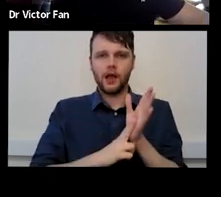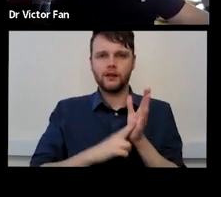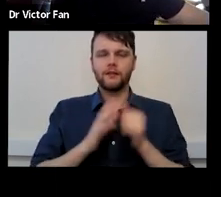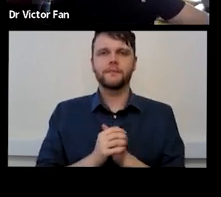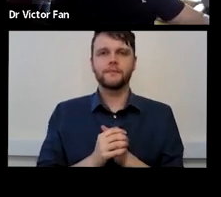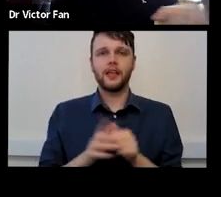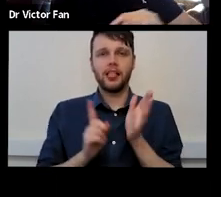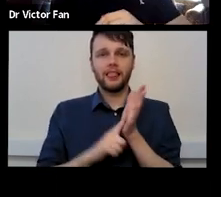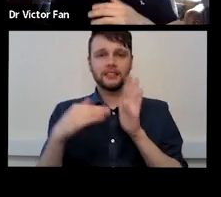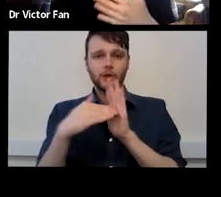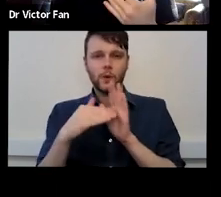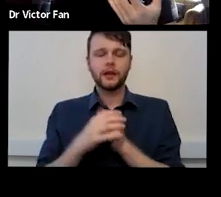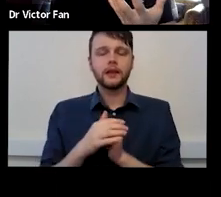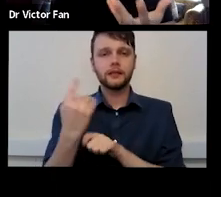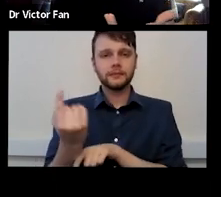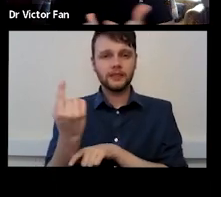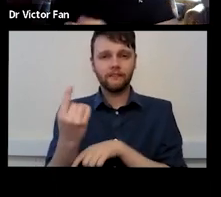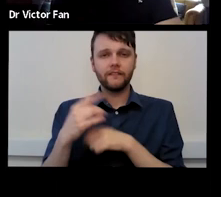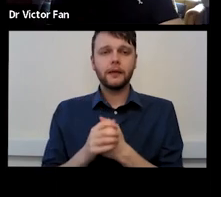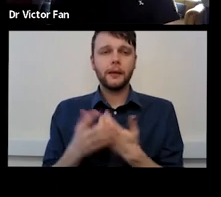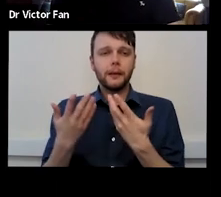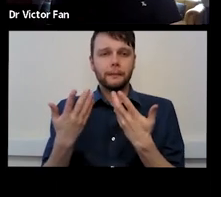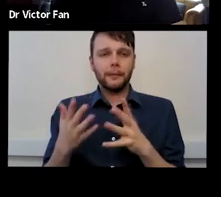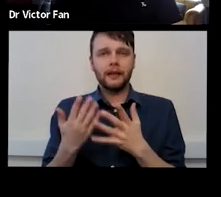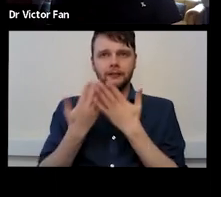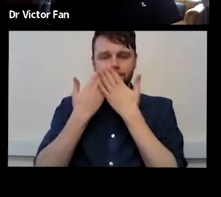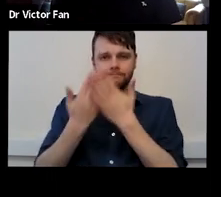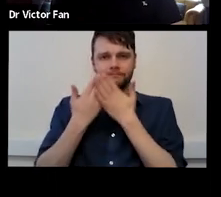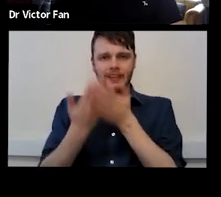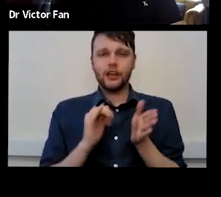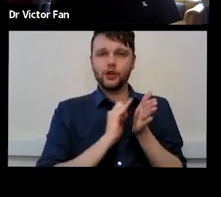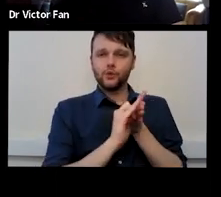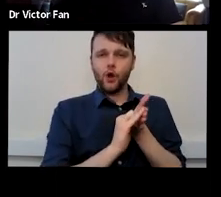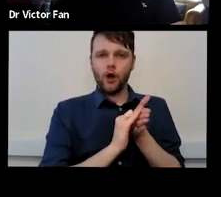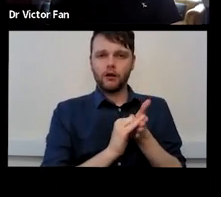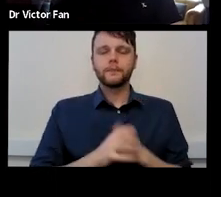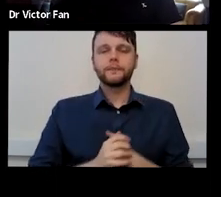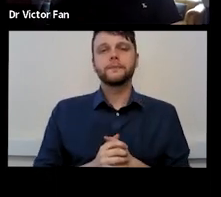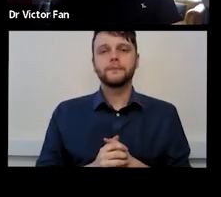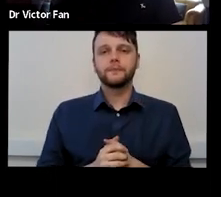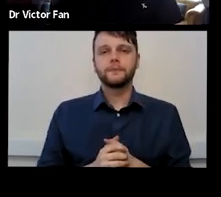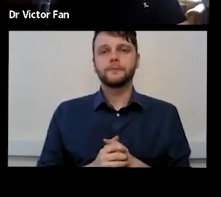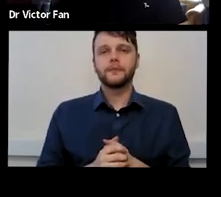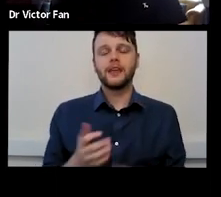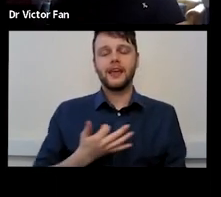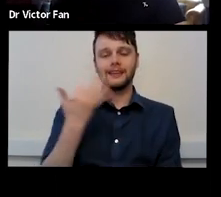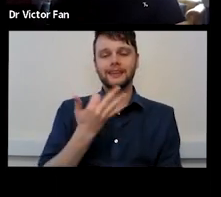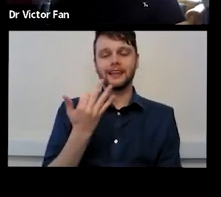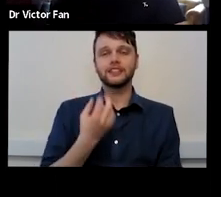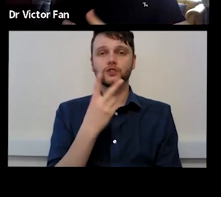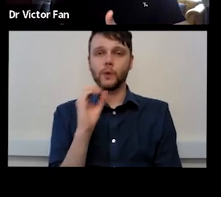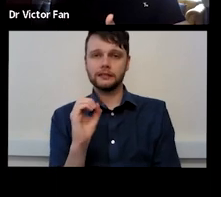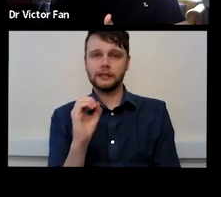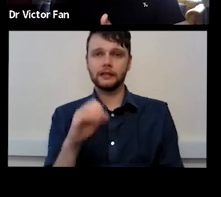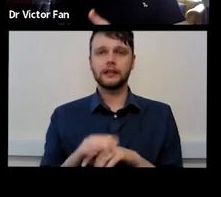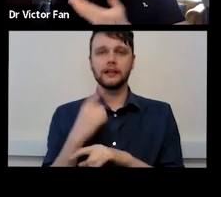was actually a student in New York City And in 1920, he